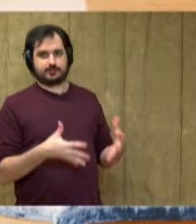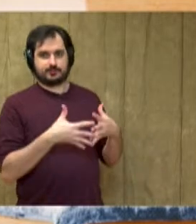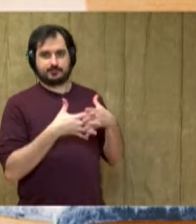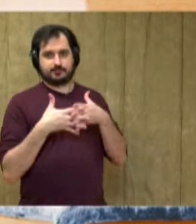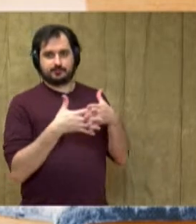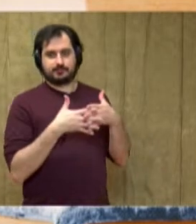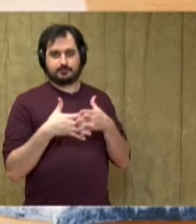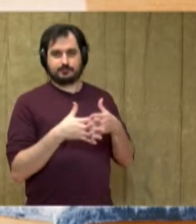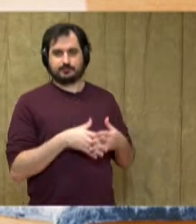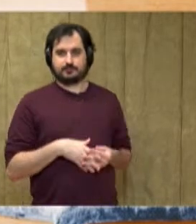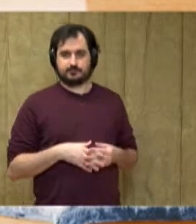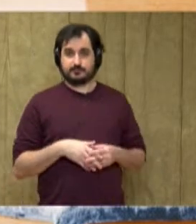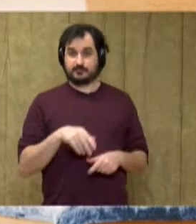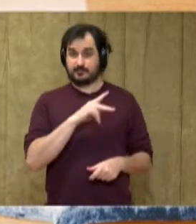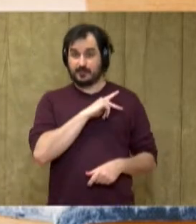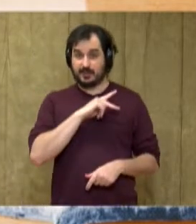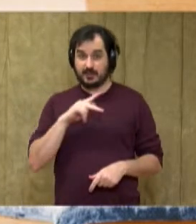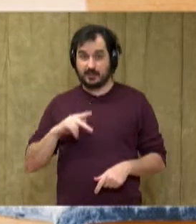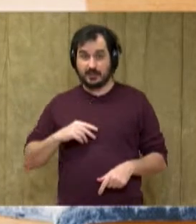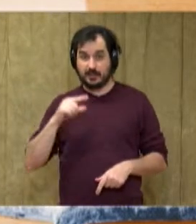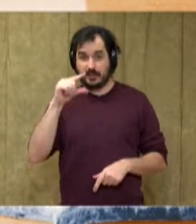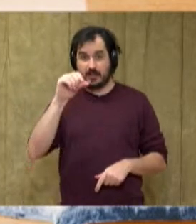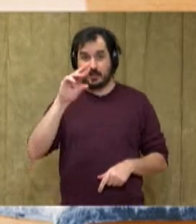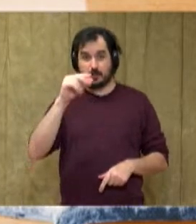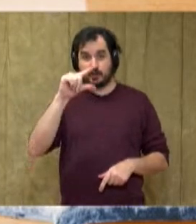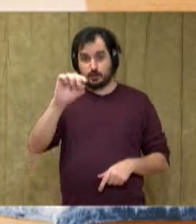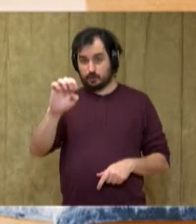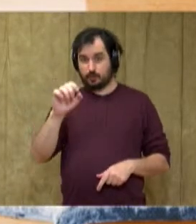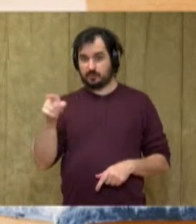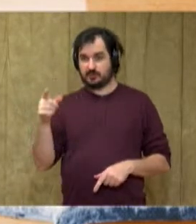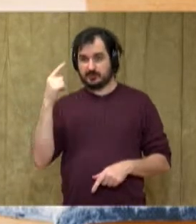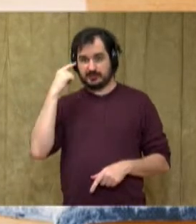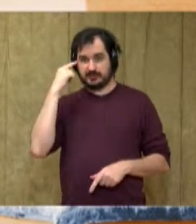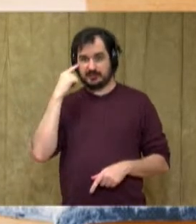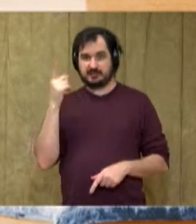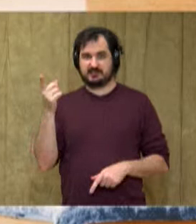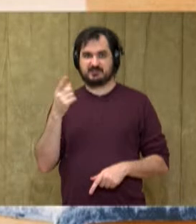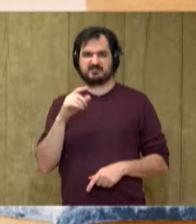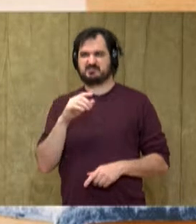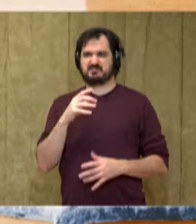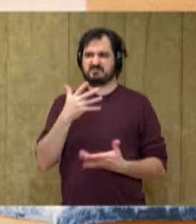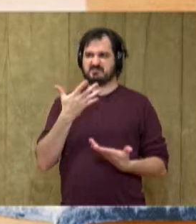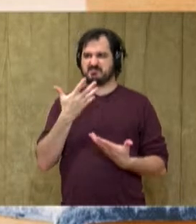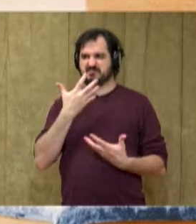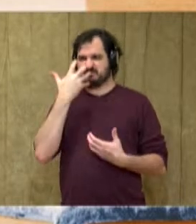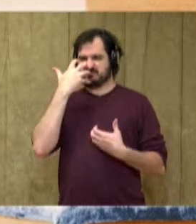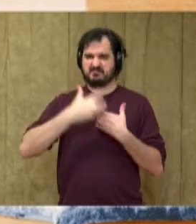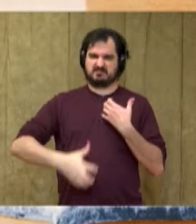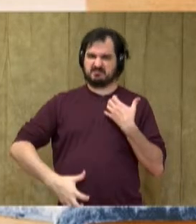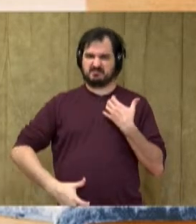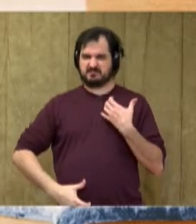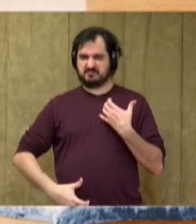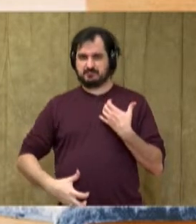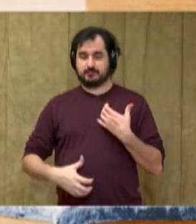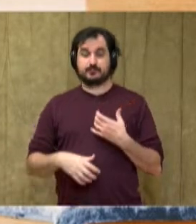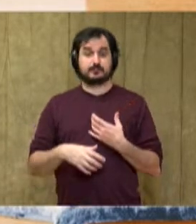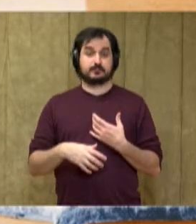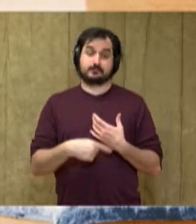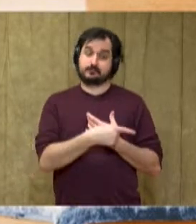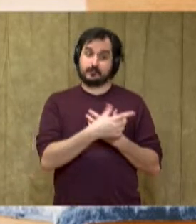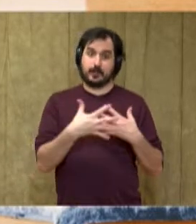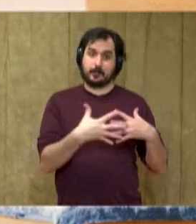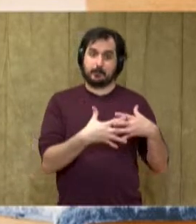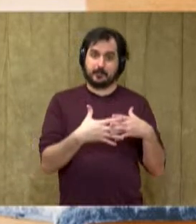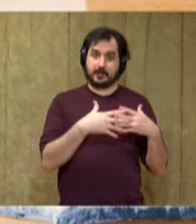a royal brute? Well, American patriots said so, but others held him as the father of the